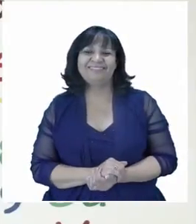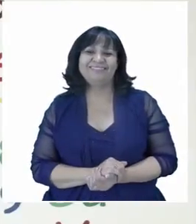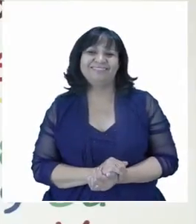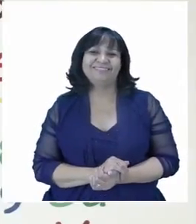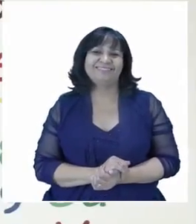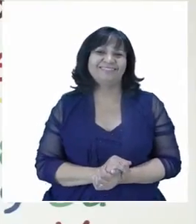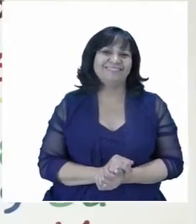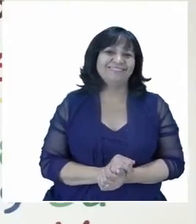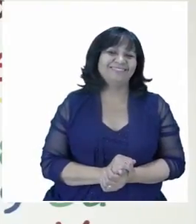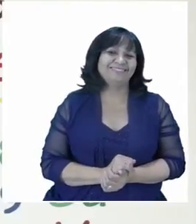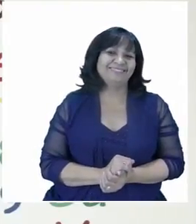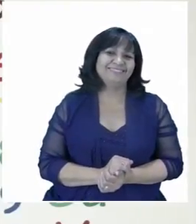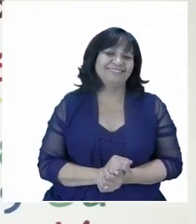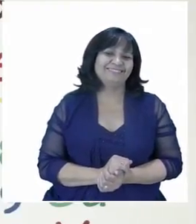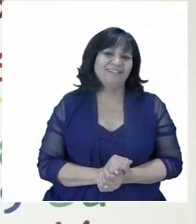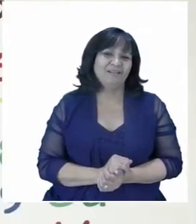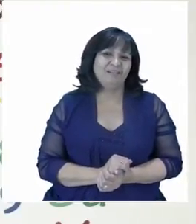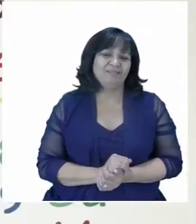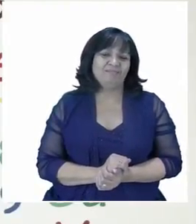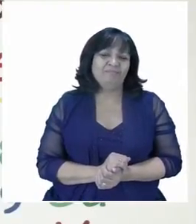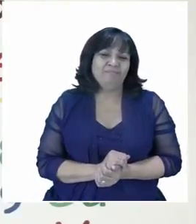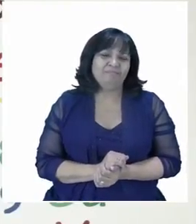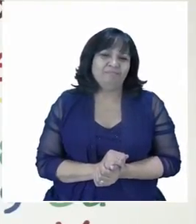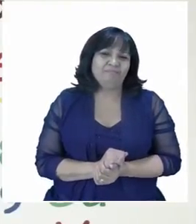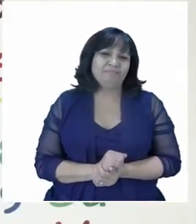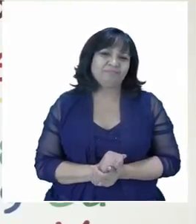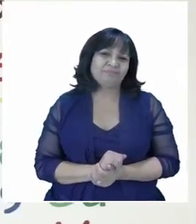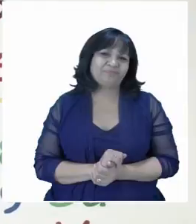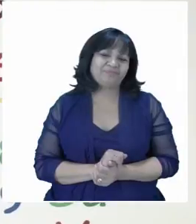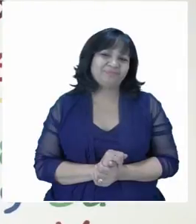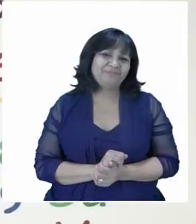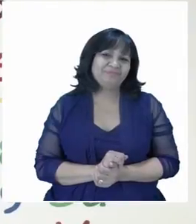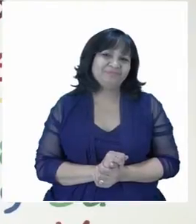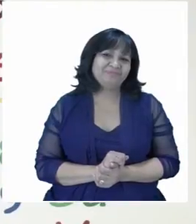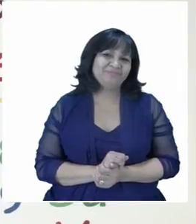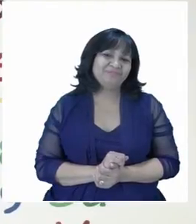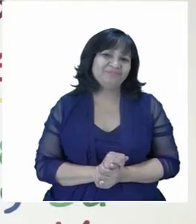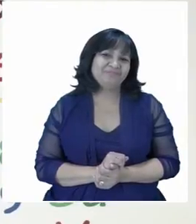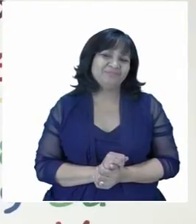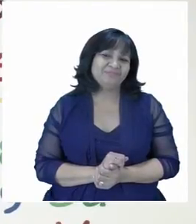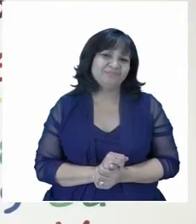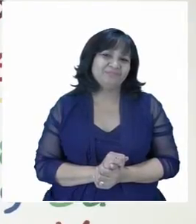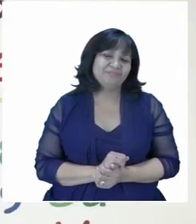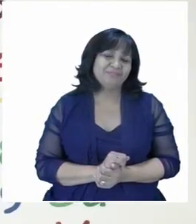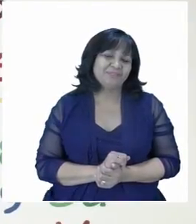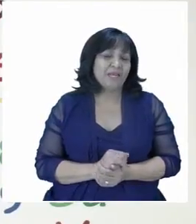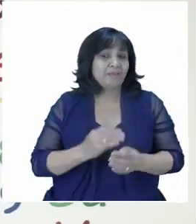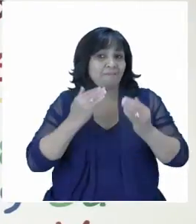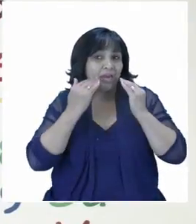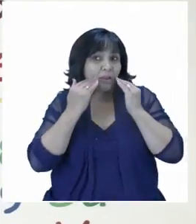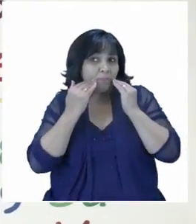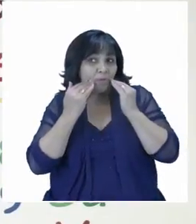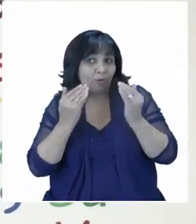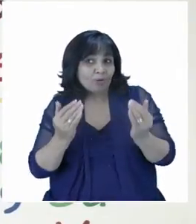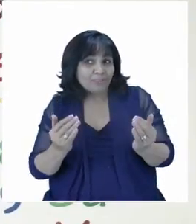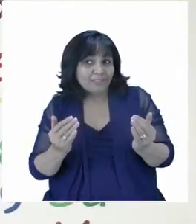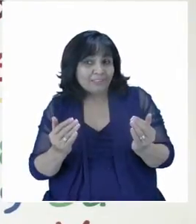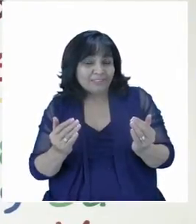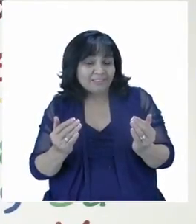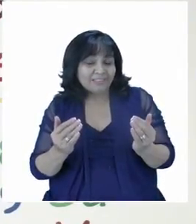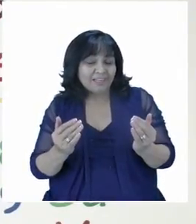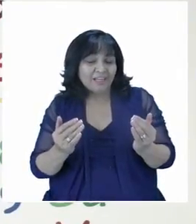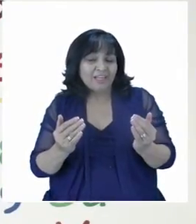myself. And before we get into any lessons, it's very important for us